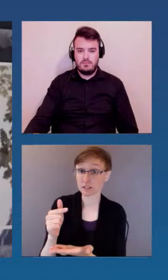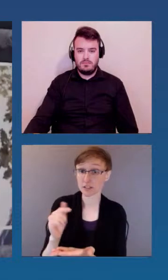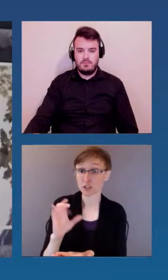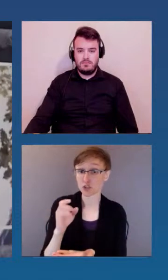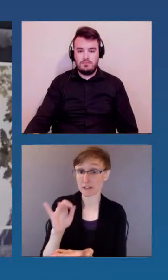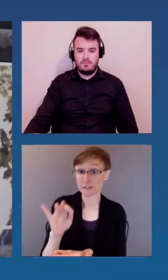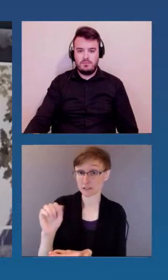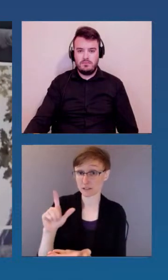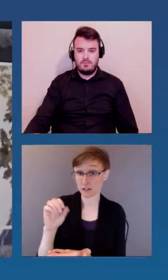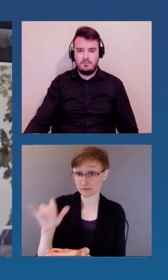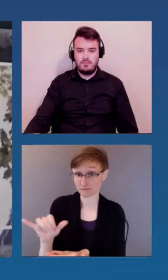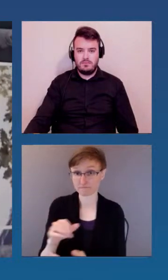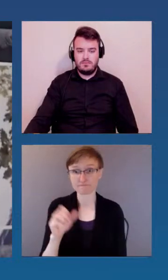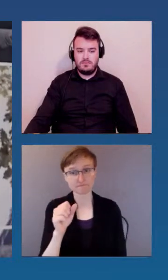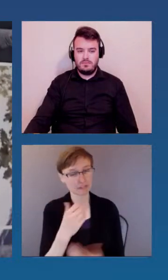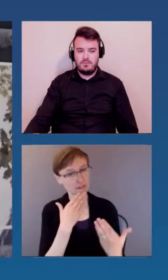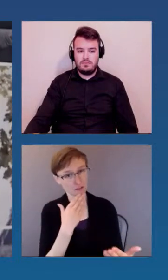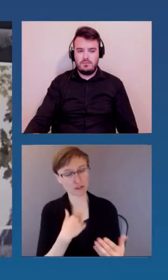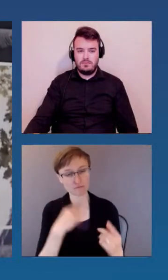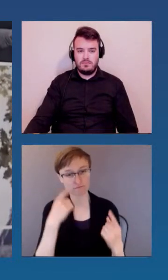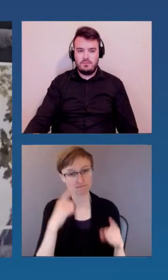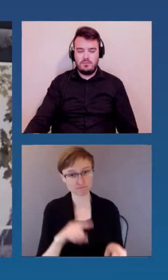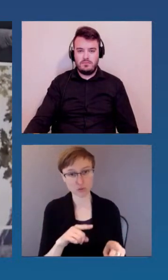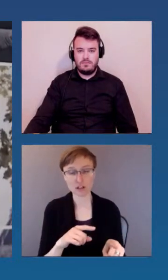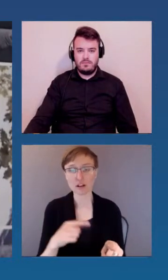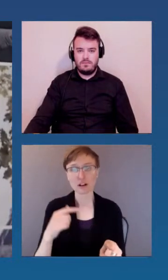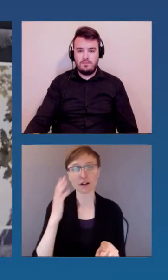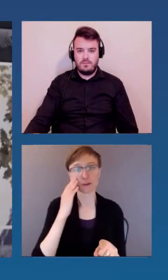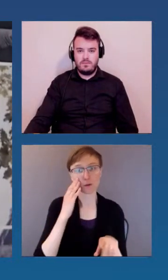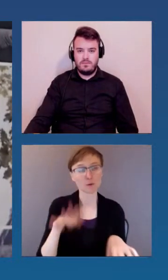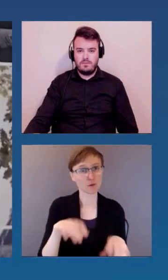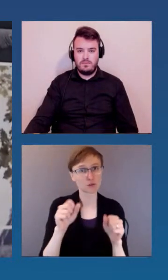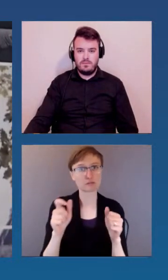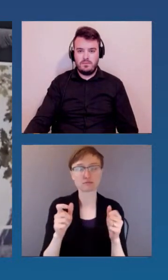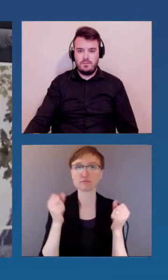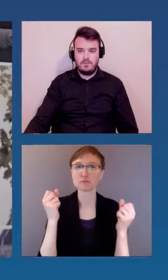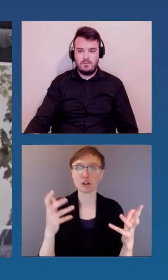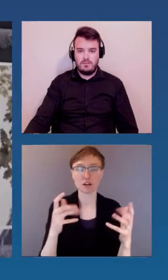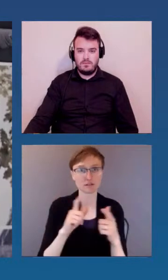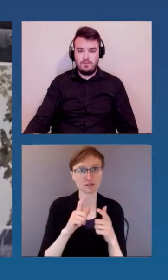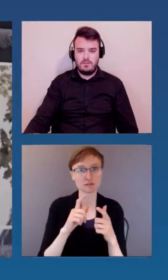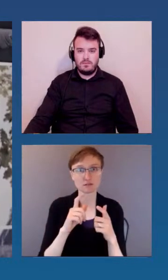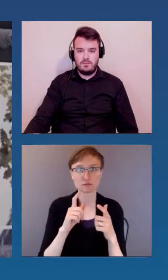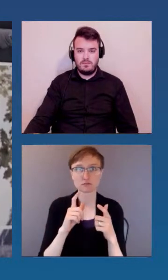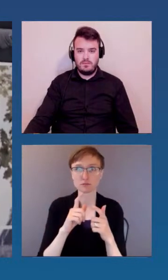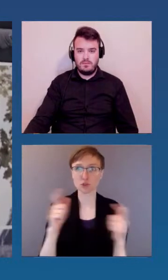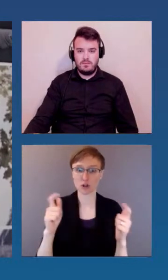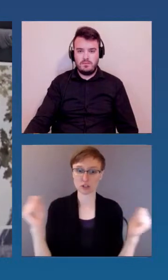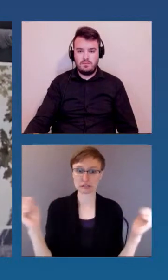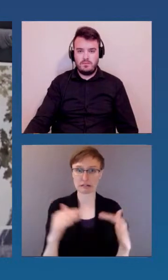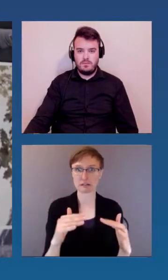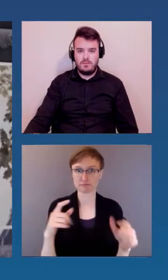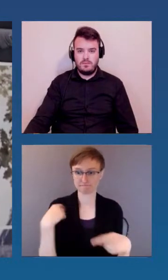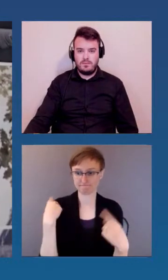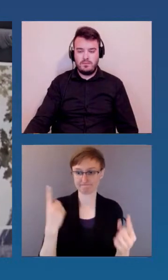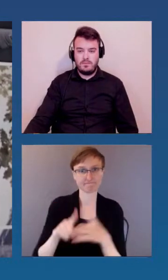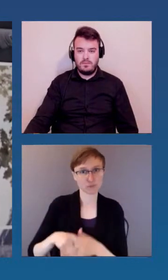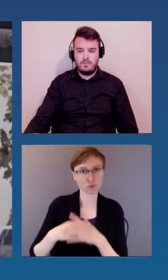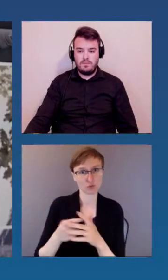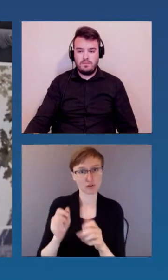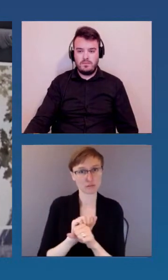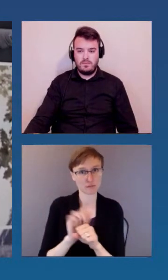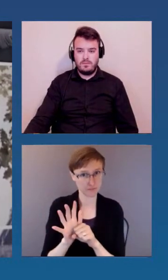been, since the beginning, both us and Ottawa Police, focused on education and trying to elicit in people an understanding that